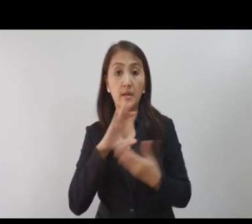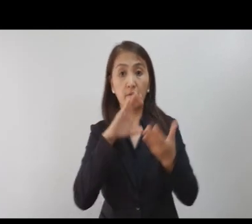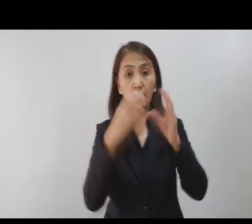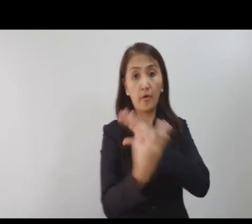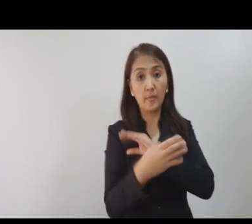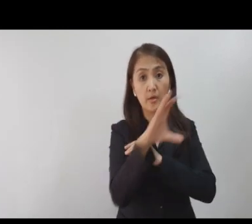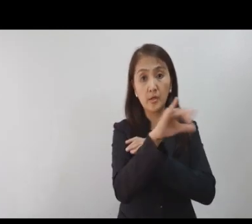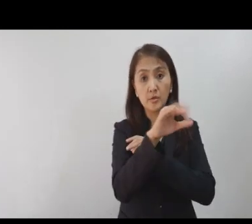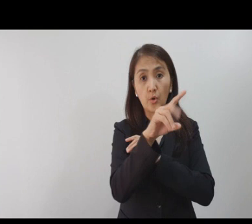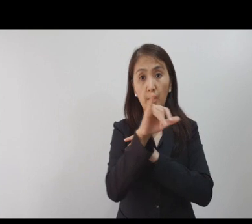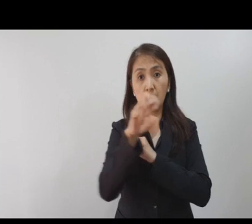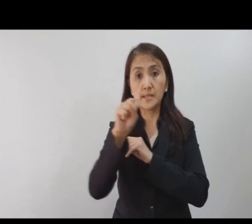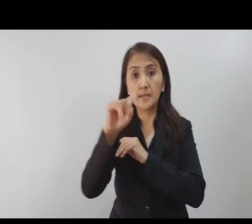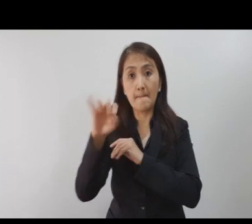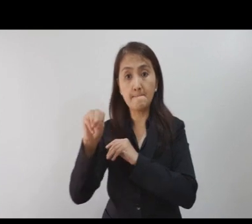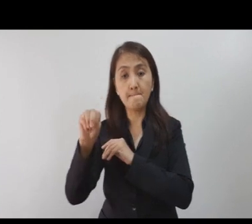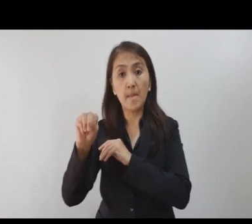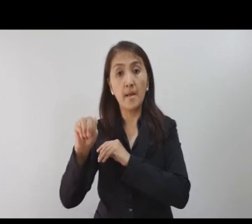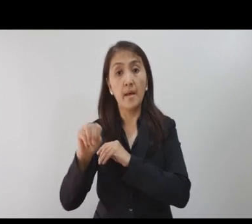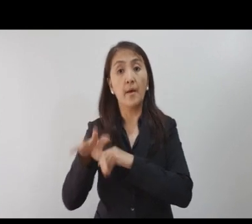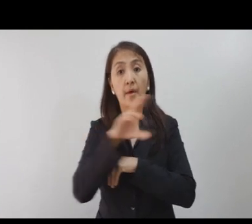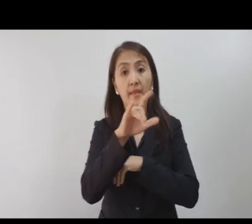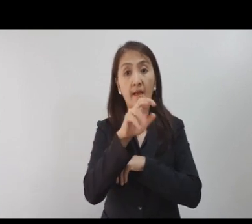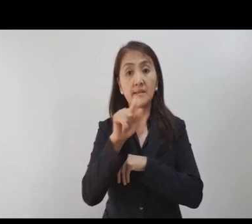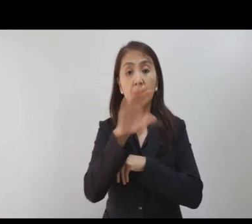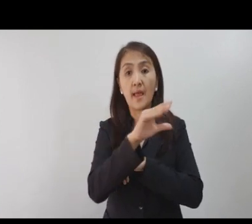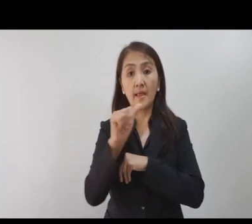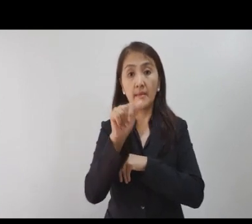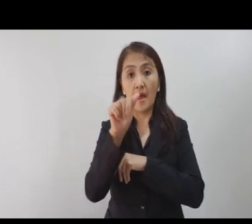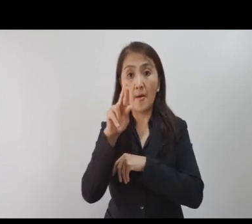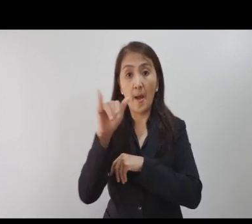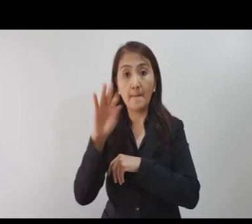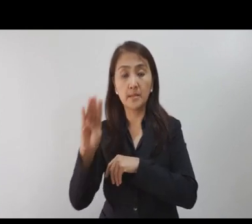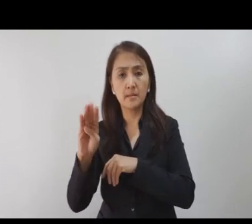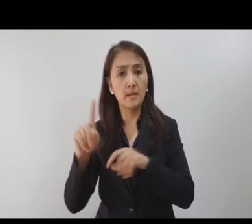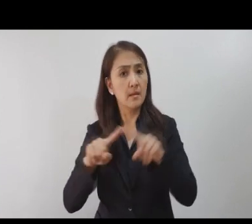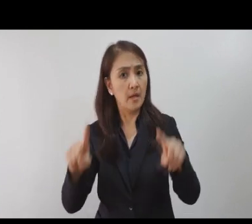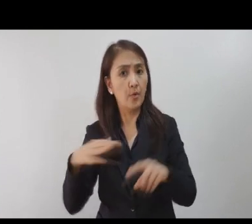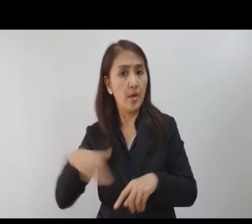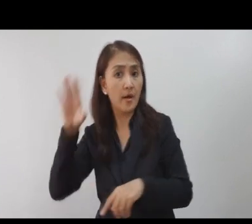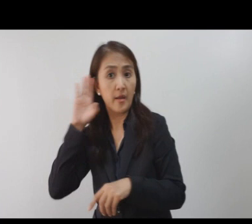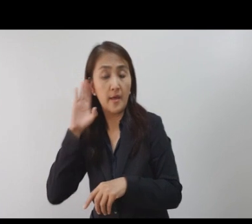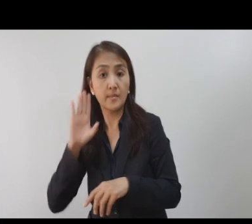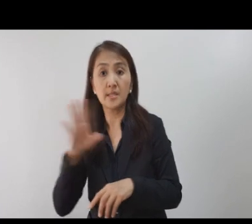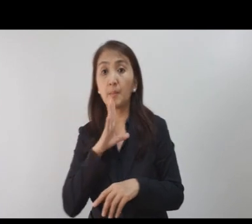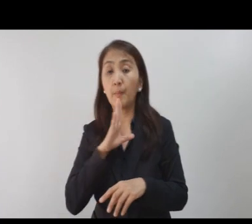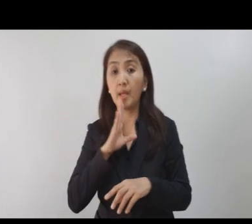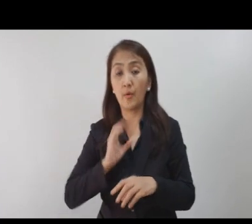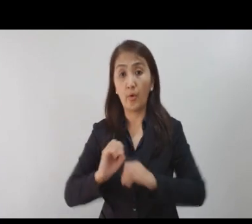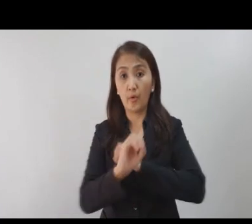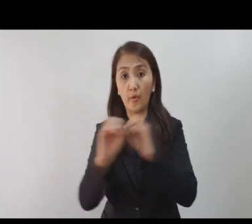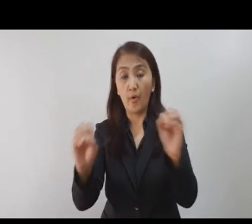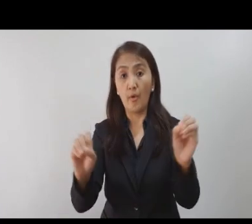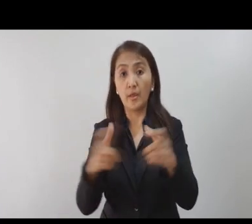and converts to Judaism, Cretans, and Arabs. Yet, we hear them speaking in our own